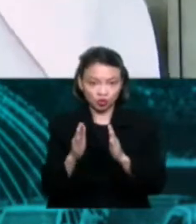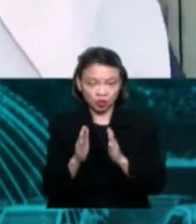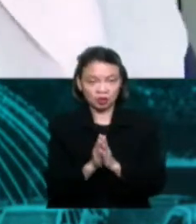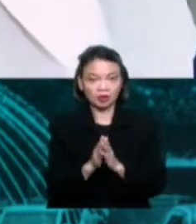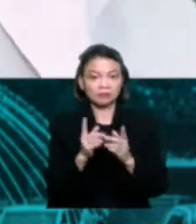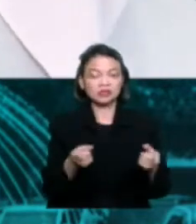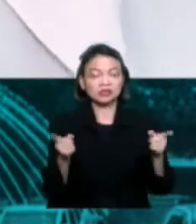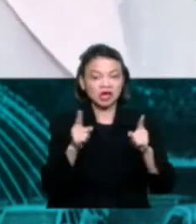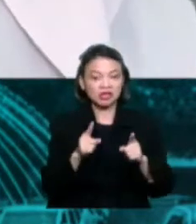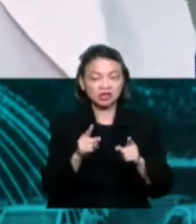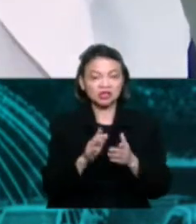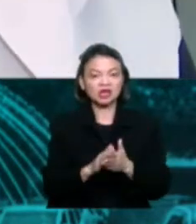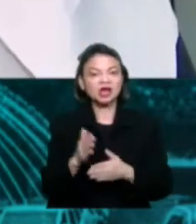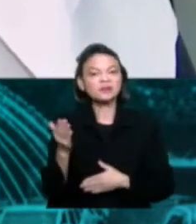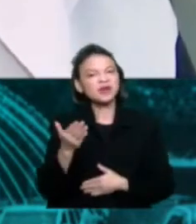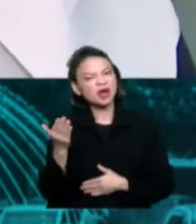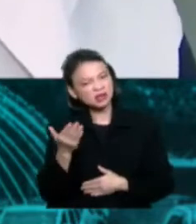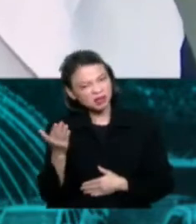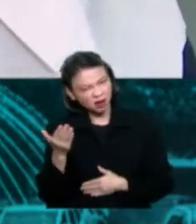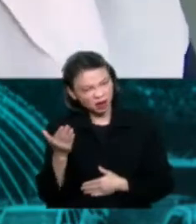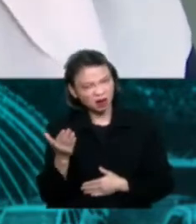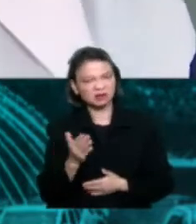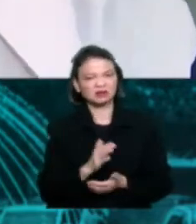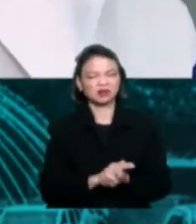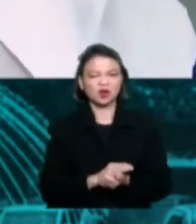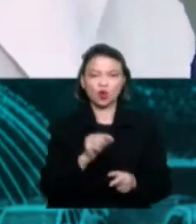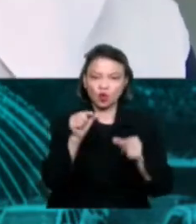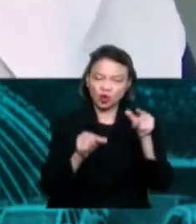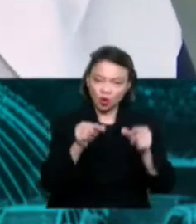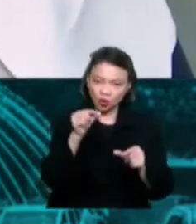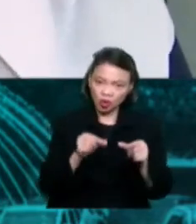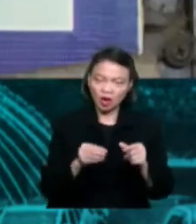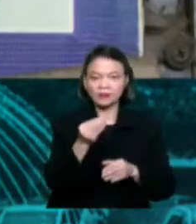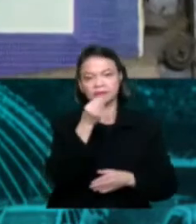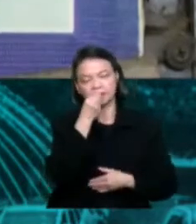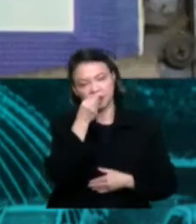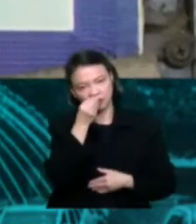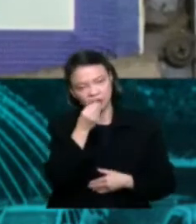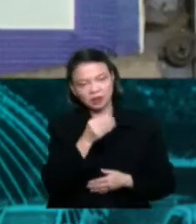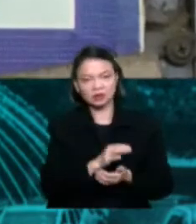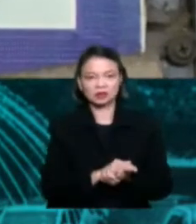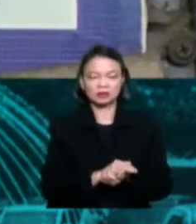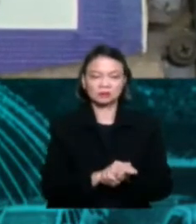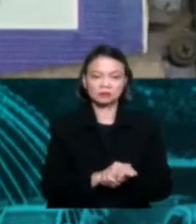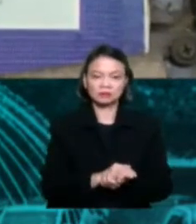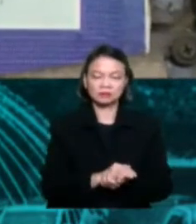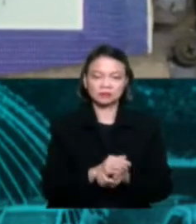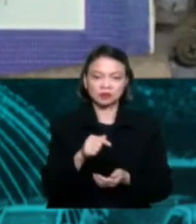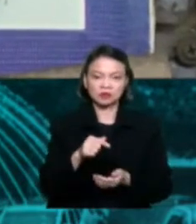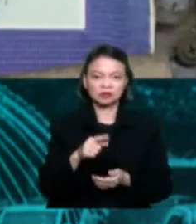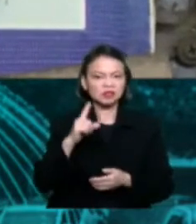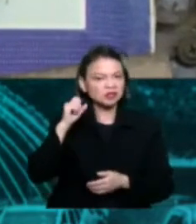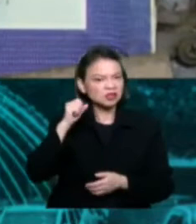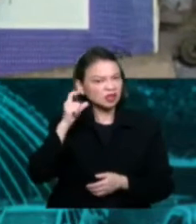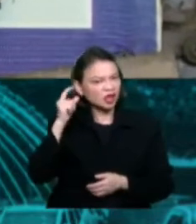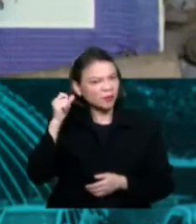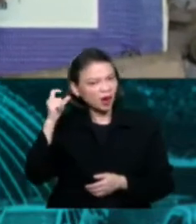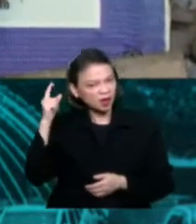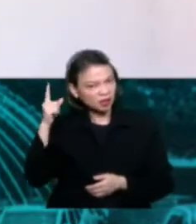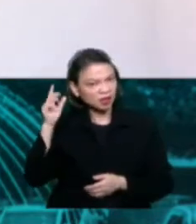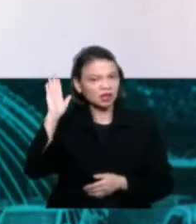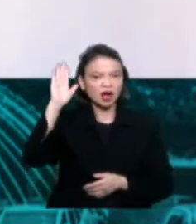become problem, and also another problem like hypertension, and also in the